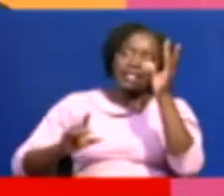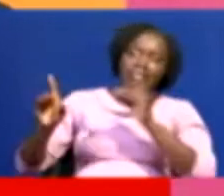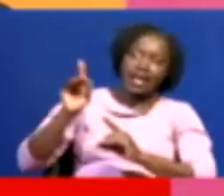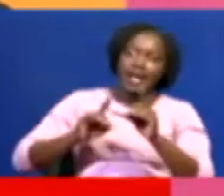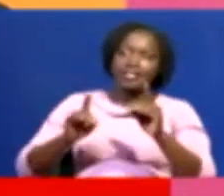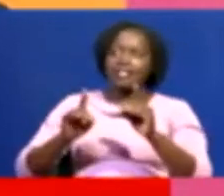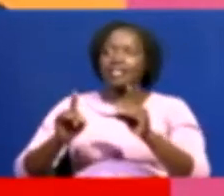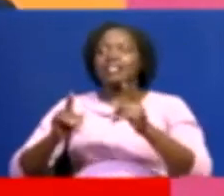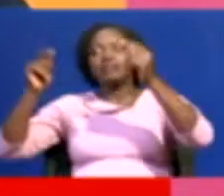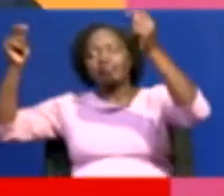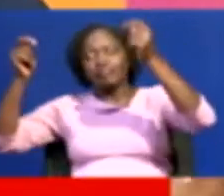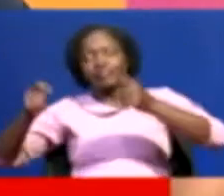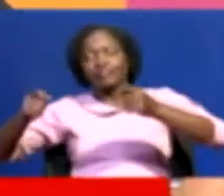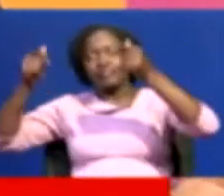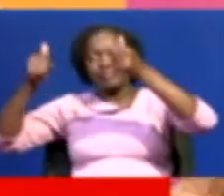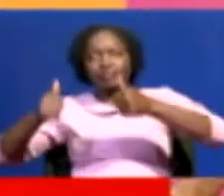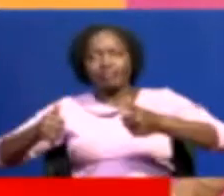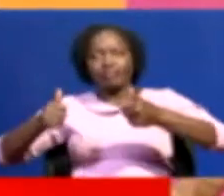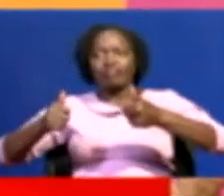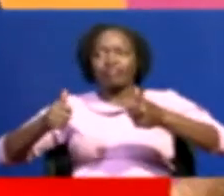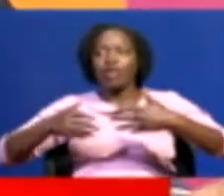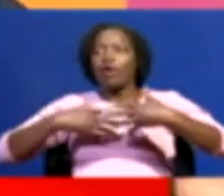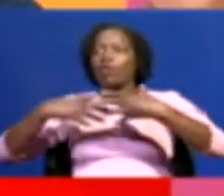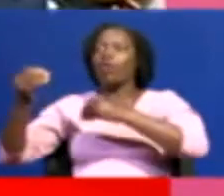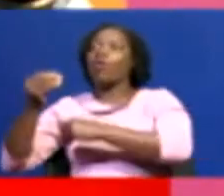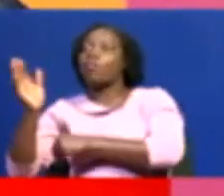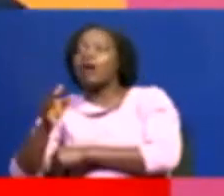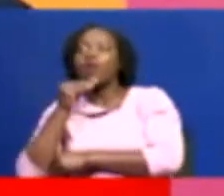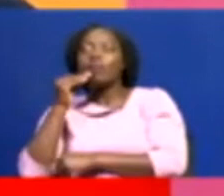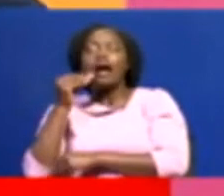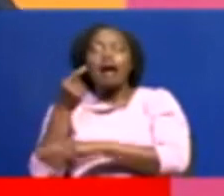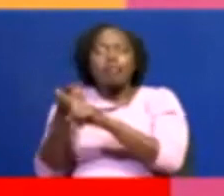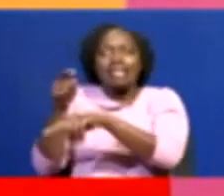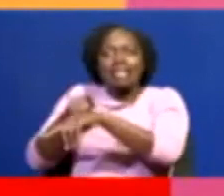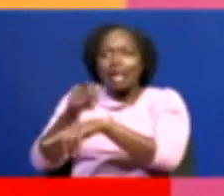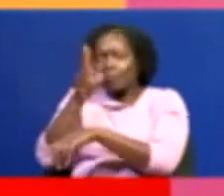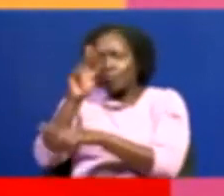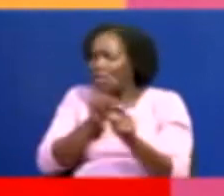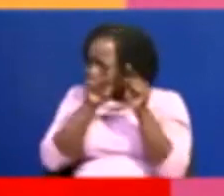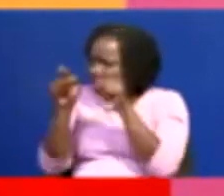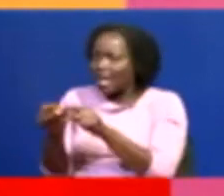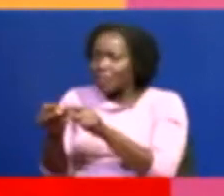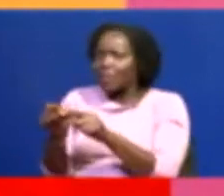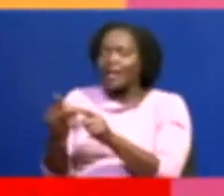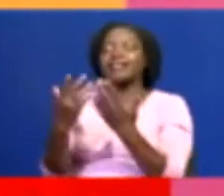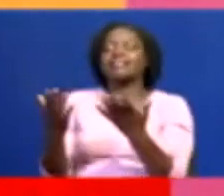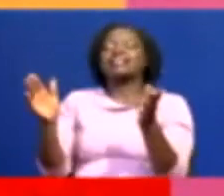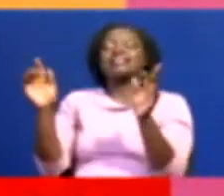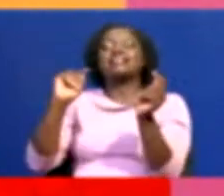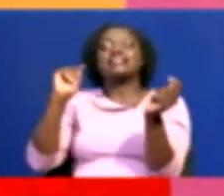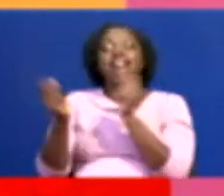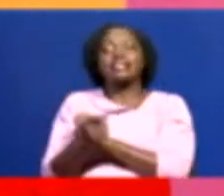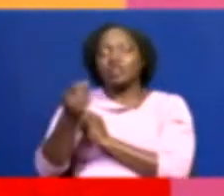carry placards, and then they go home. But the moment the police come in, things change,